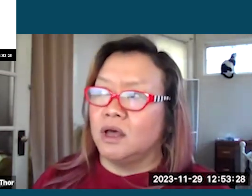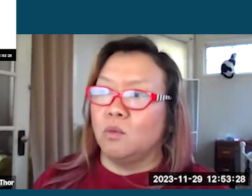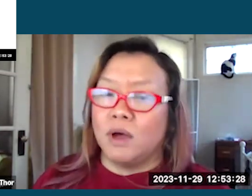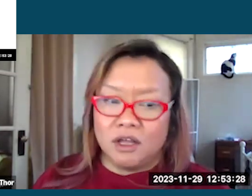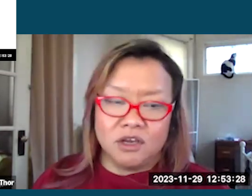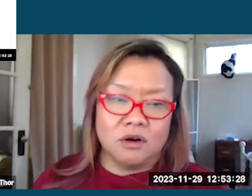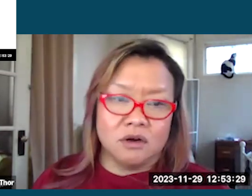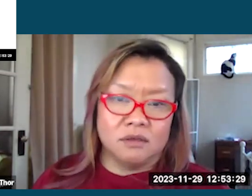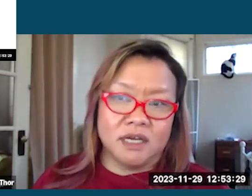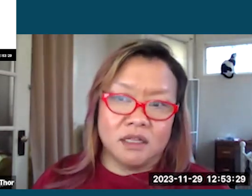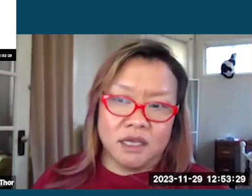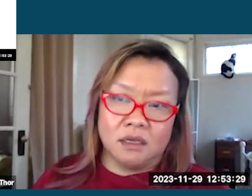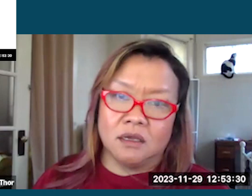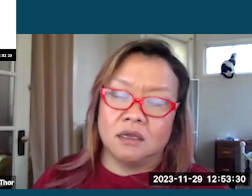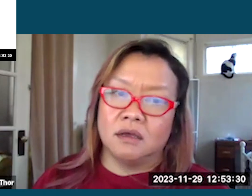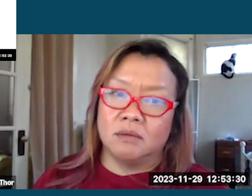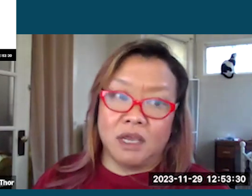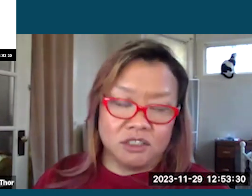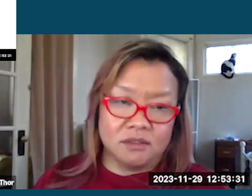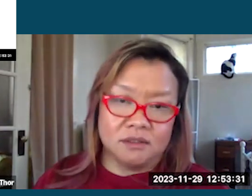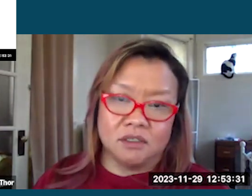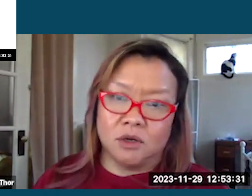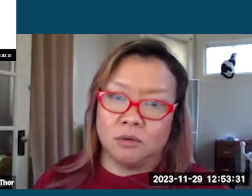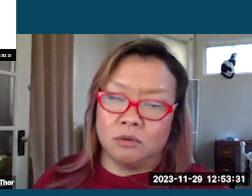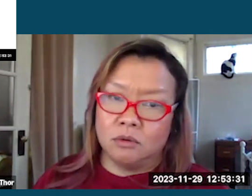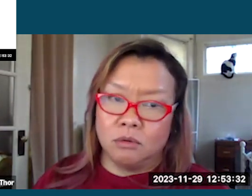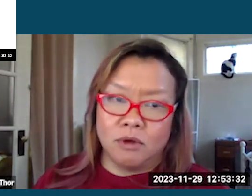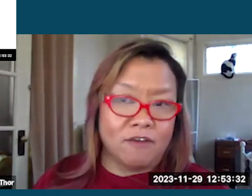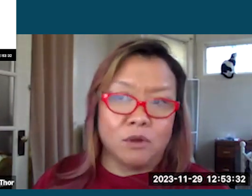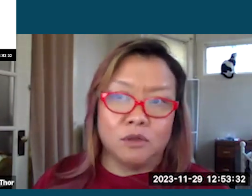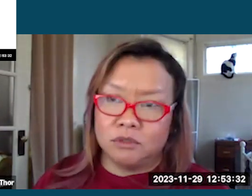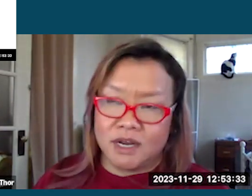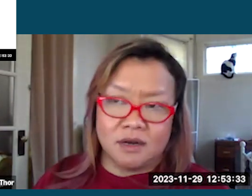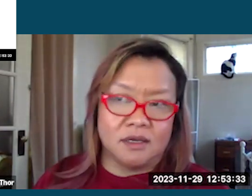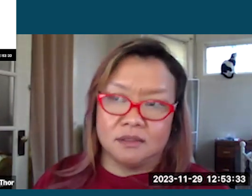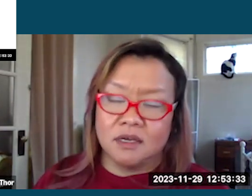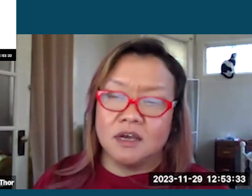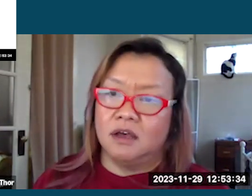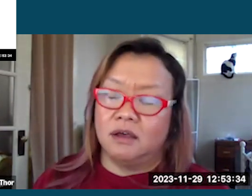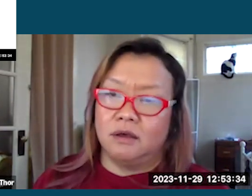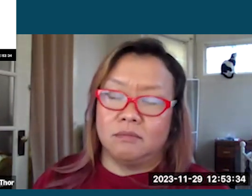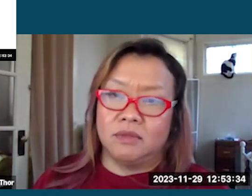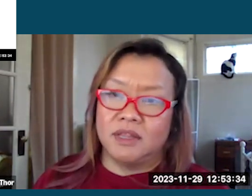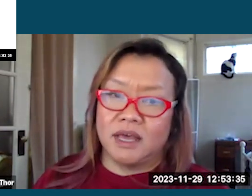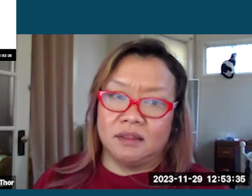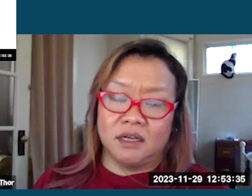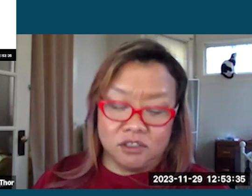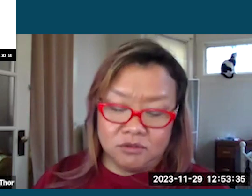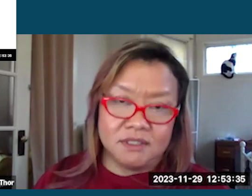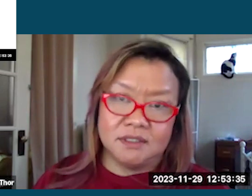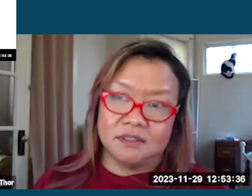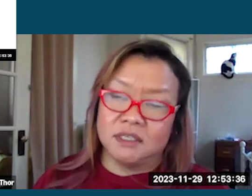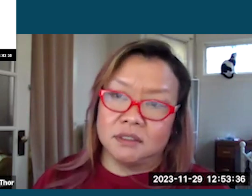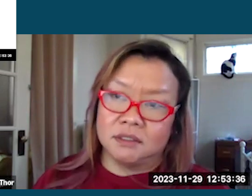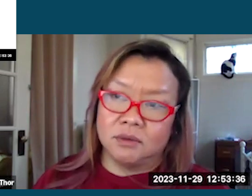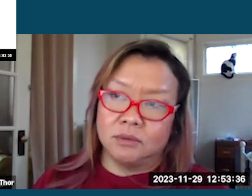So while you're telling patients, who have multiple identities, that they need to do